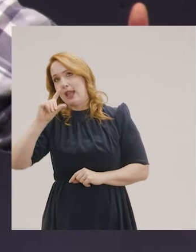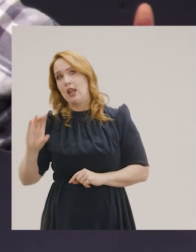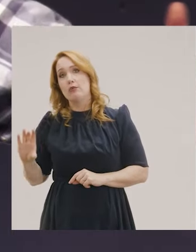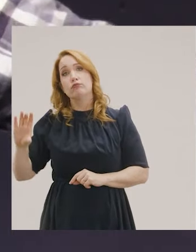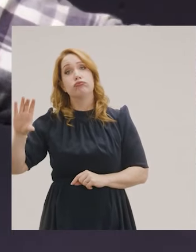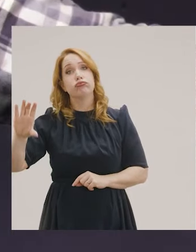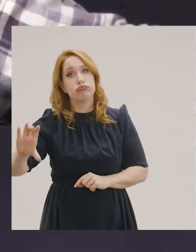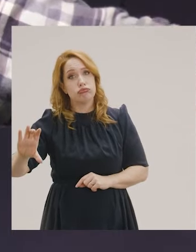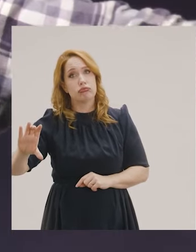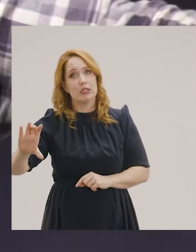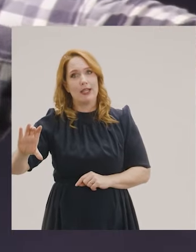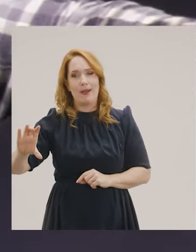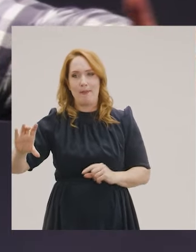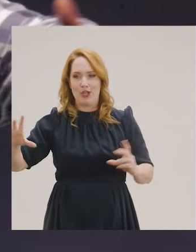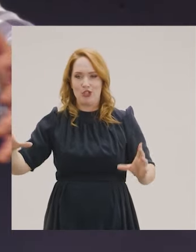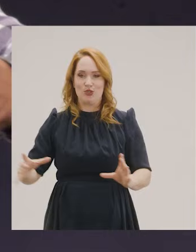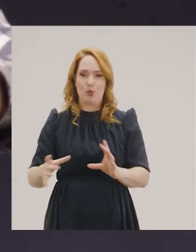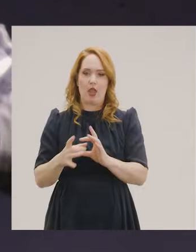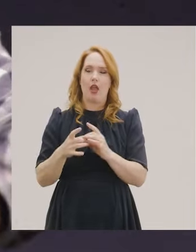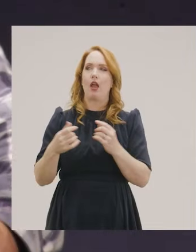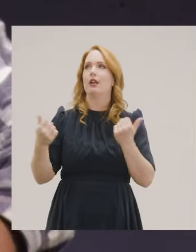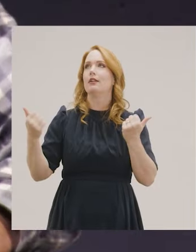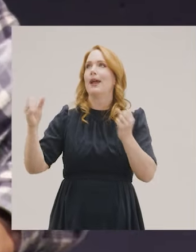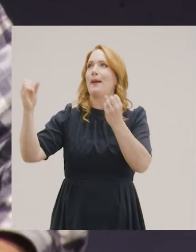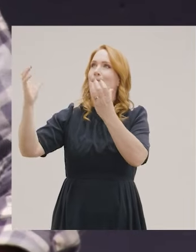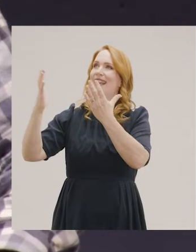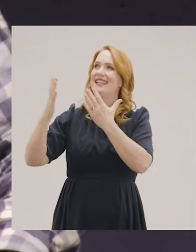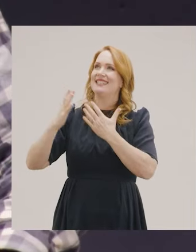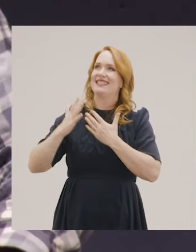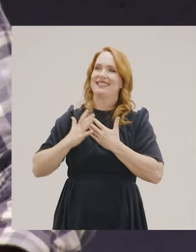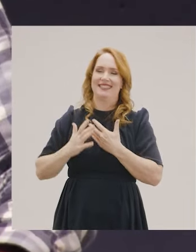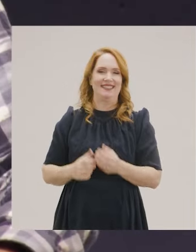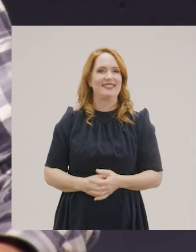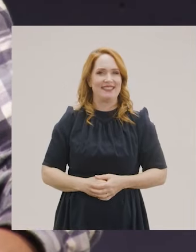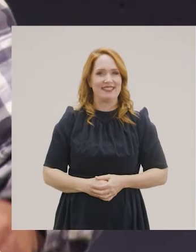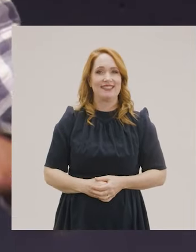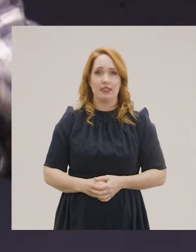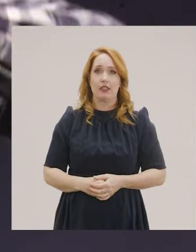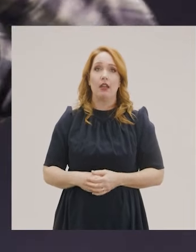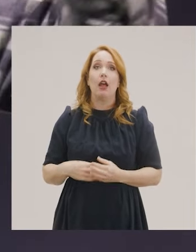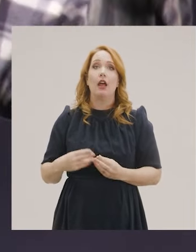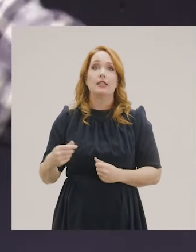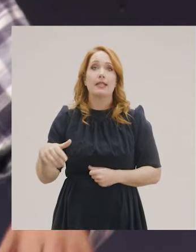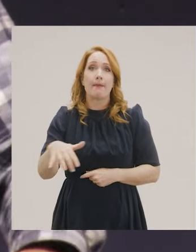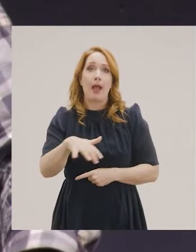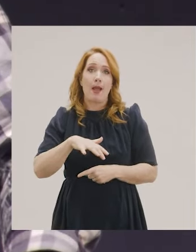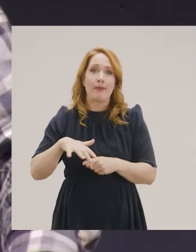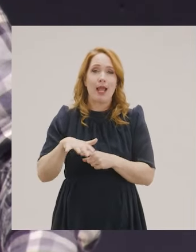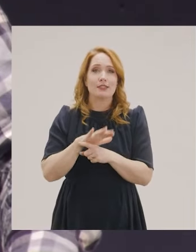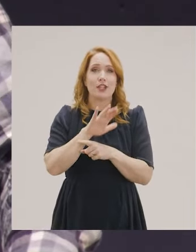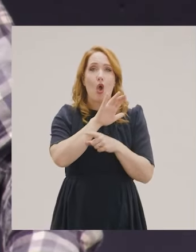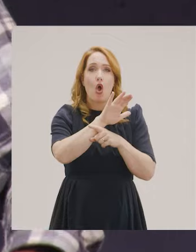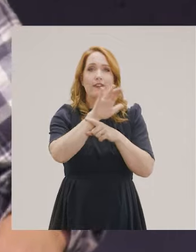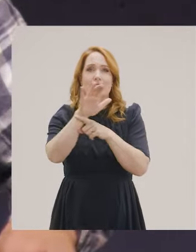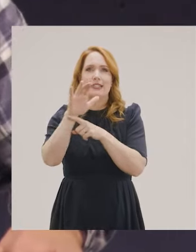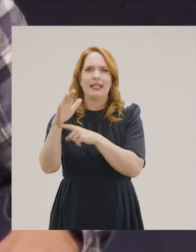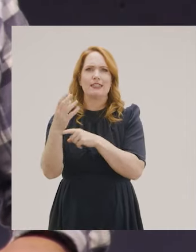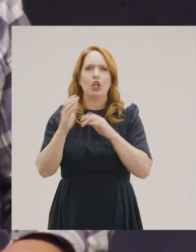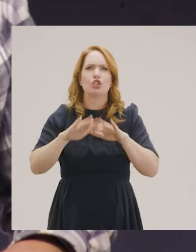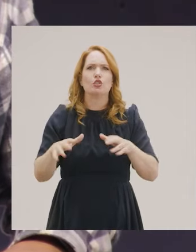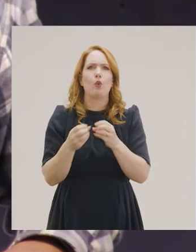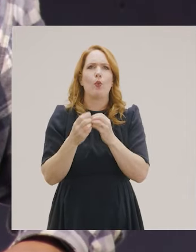amounts. But together it becomes blessed. And not only that, we have put whole wings on orphanages. We put a